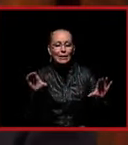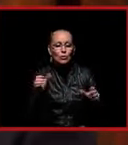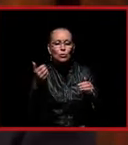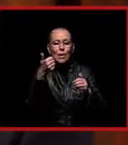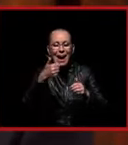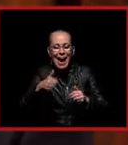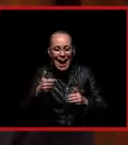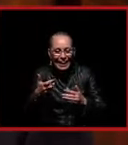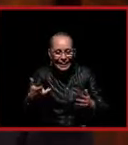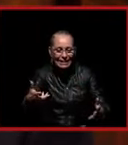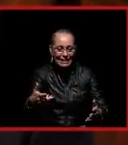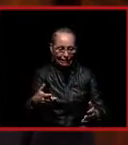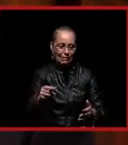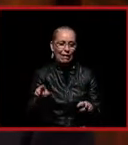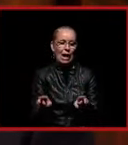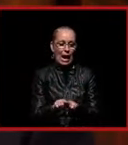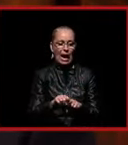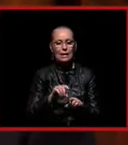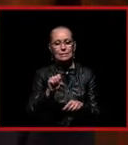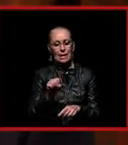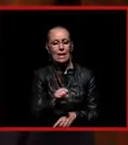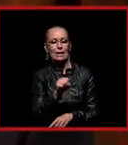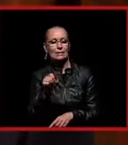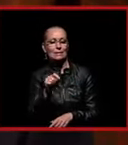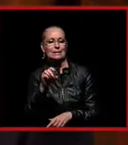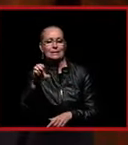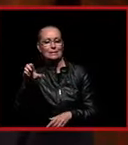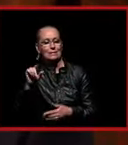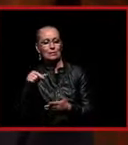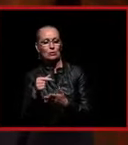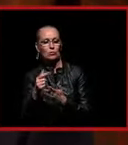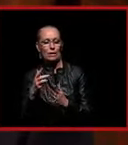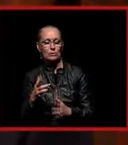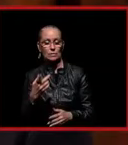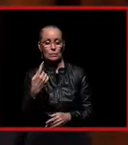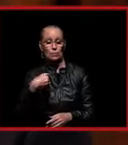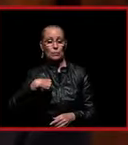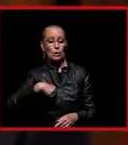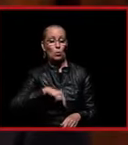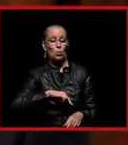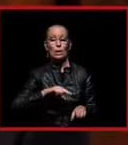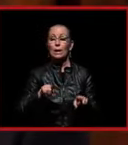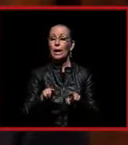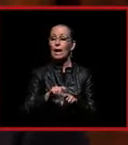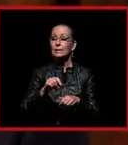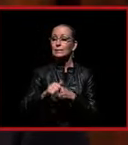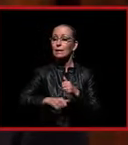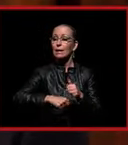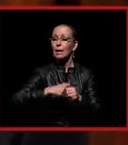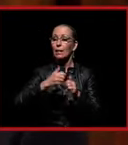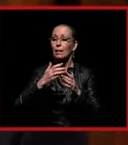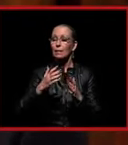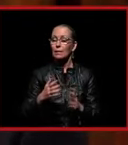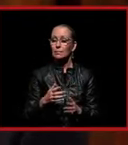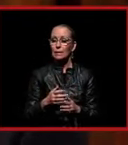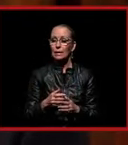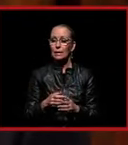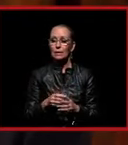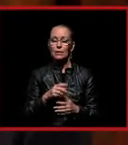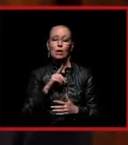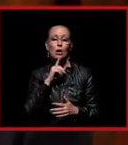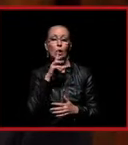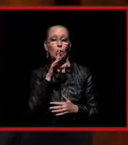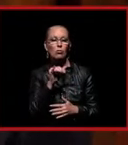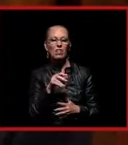secretary stated, in which I agree with, we as alumni of this college are just gritty, gritty people.